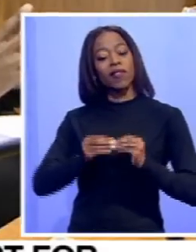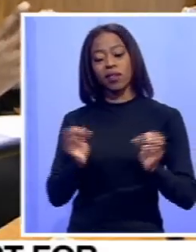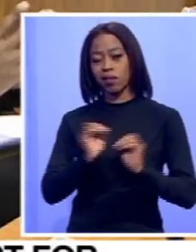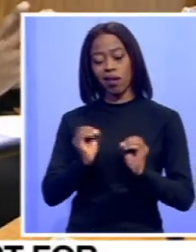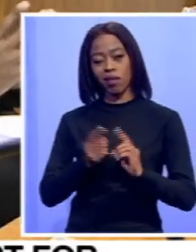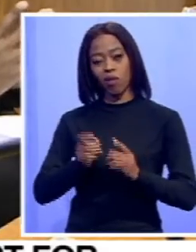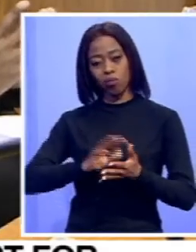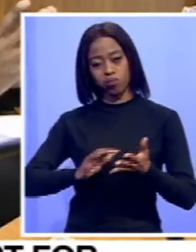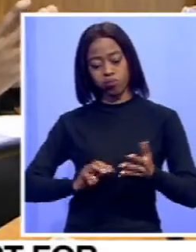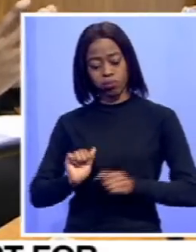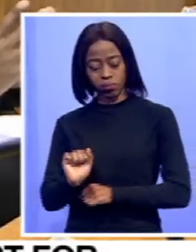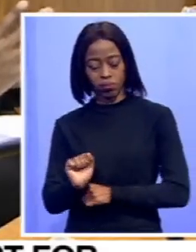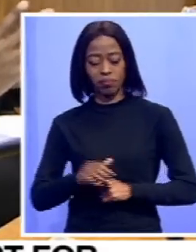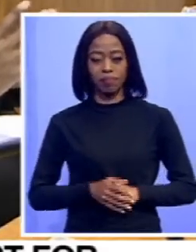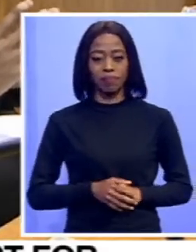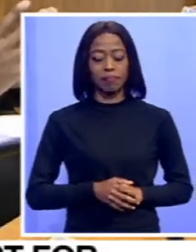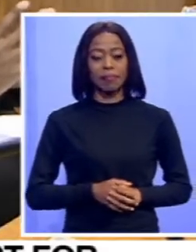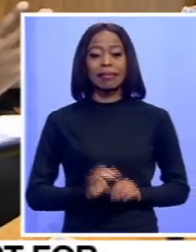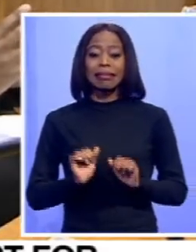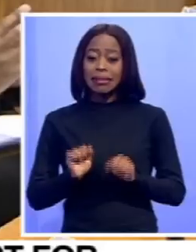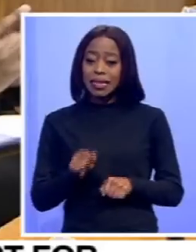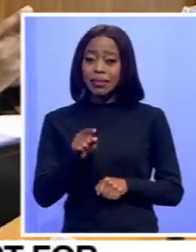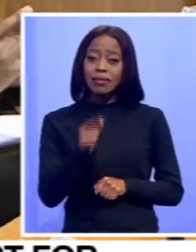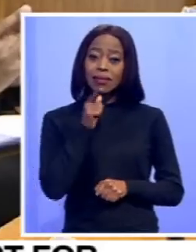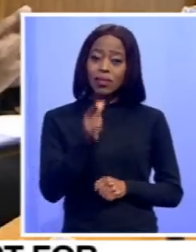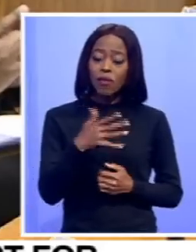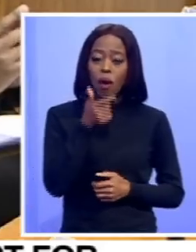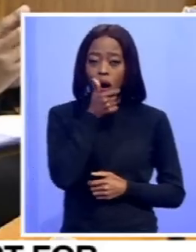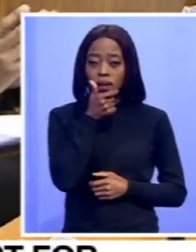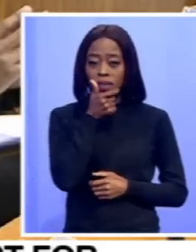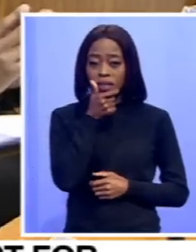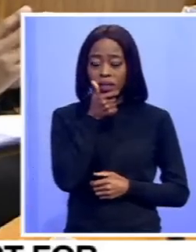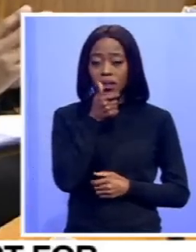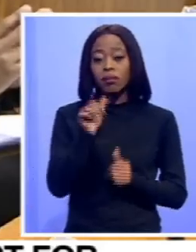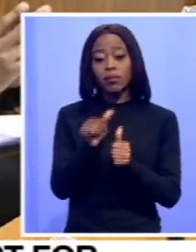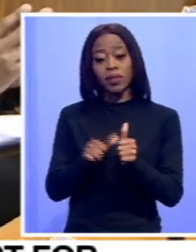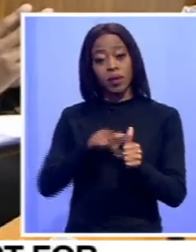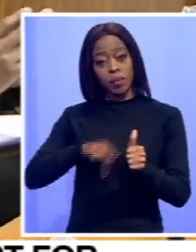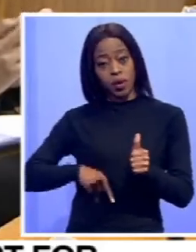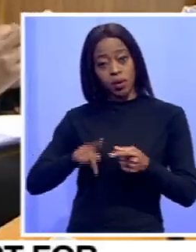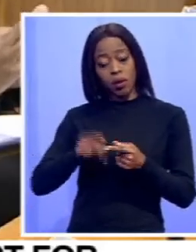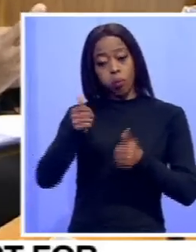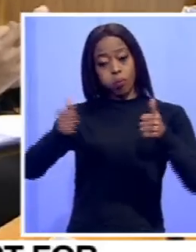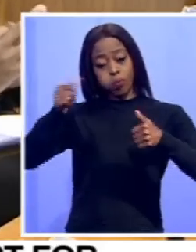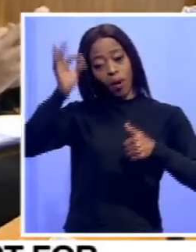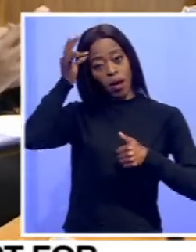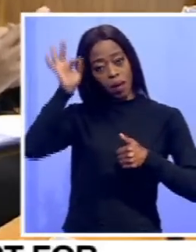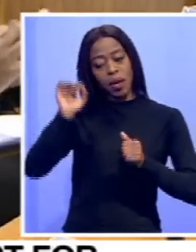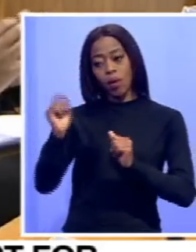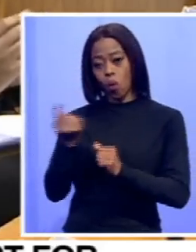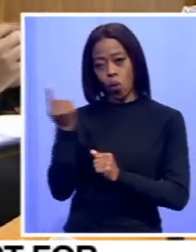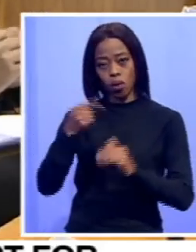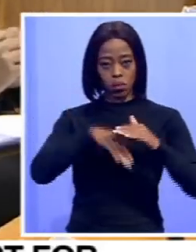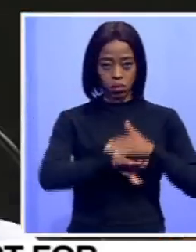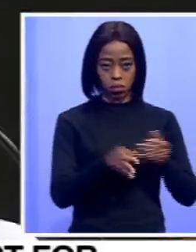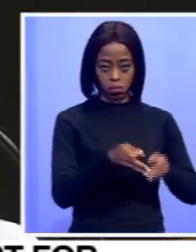statement. Sub 35. Even though he had been told over the radio that the Deputy President and heads of state were allowed to enter the cemetery, at